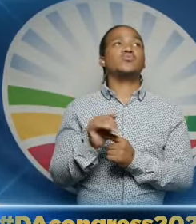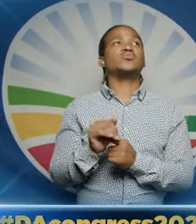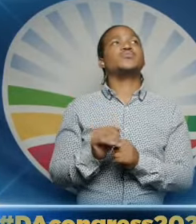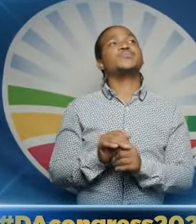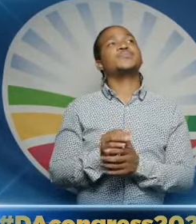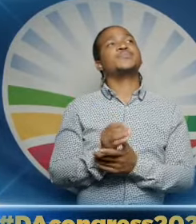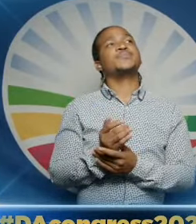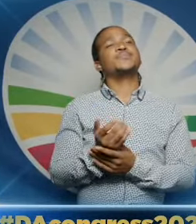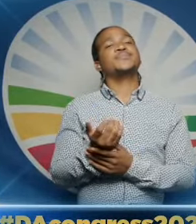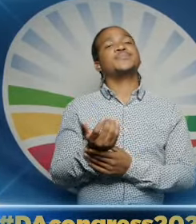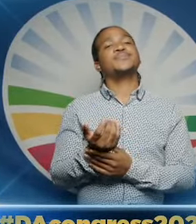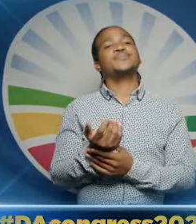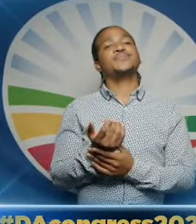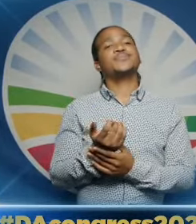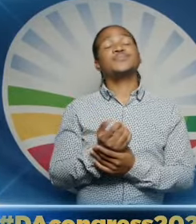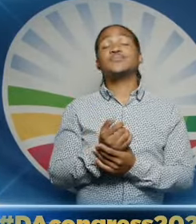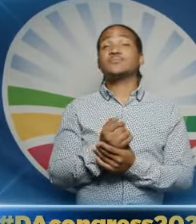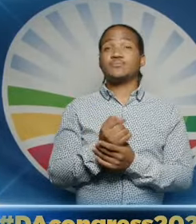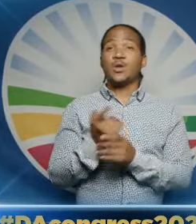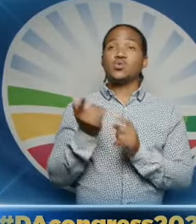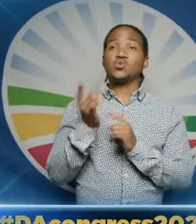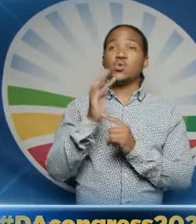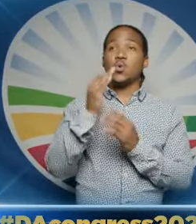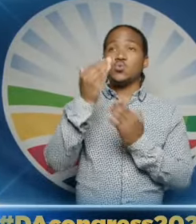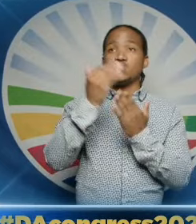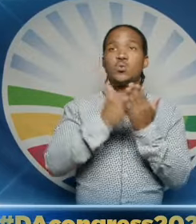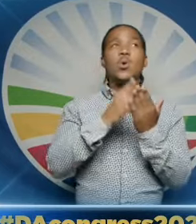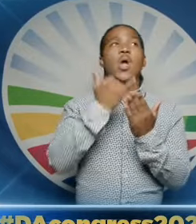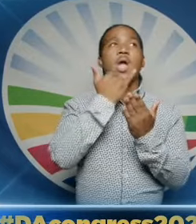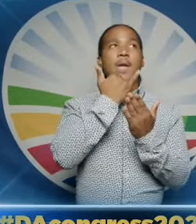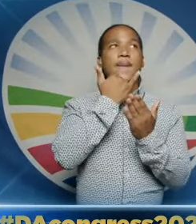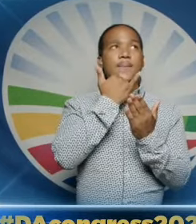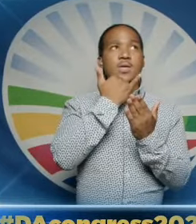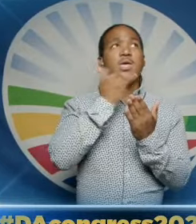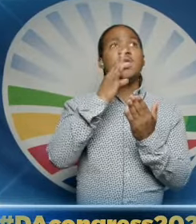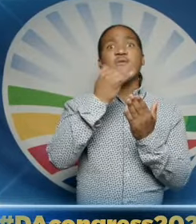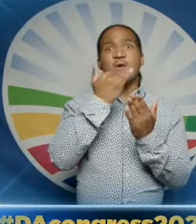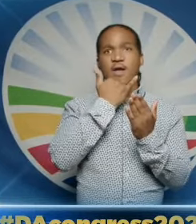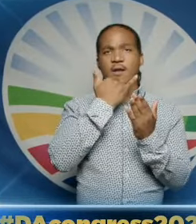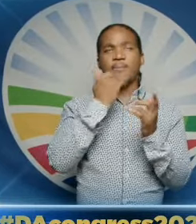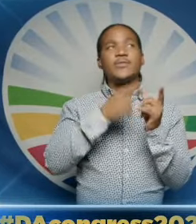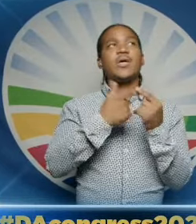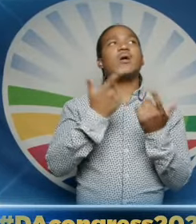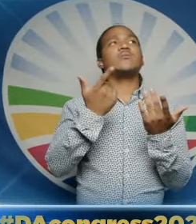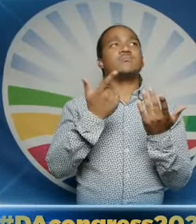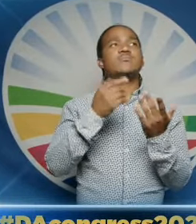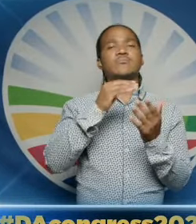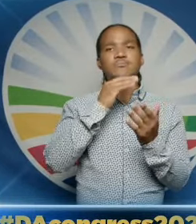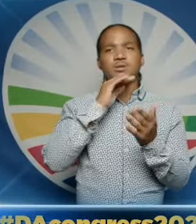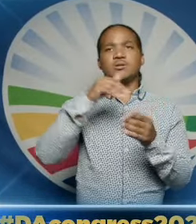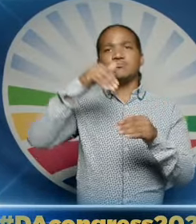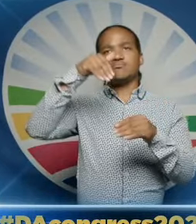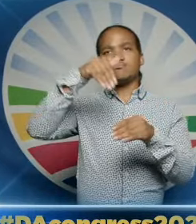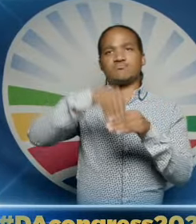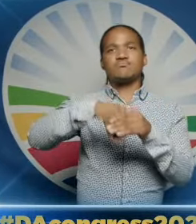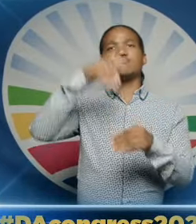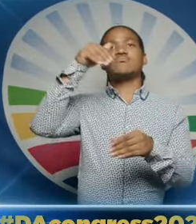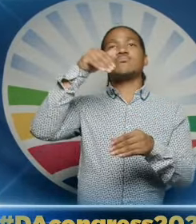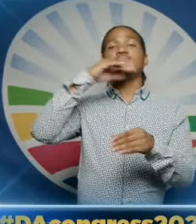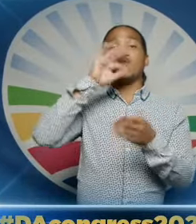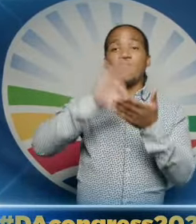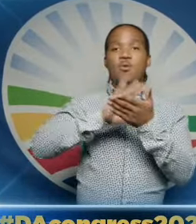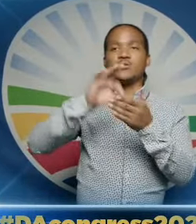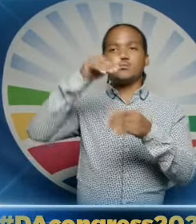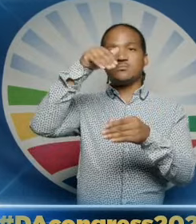made. If you are happy, click confirm and your ballot will be cast. And at that point, you will be done.